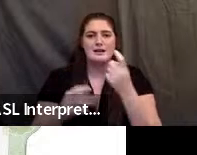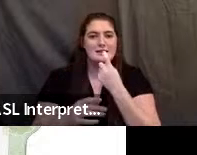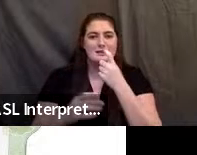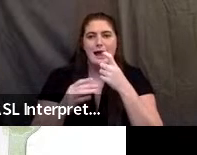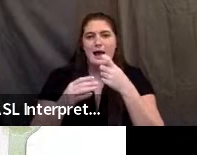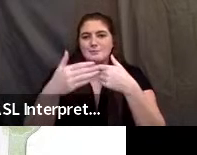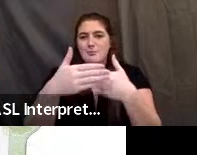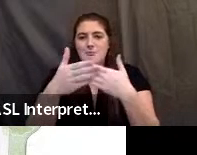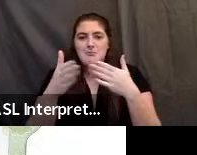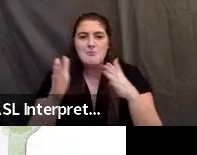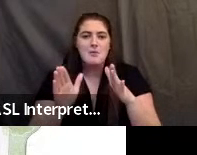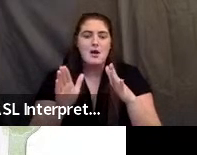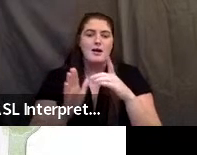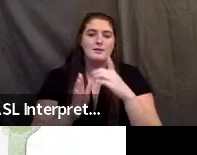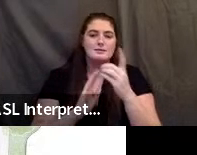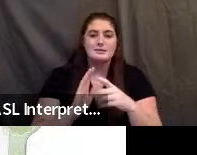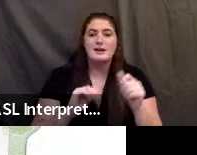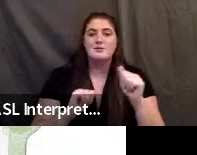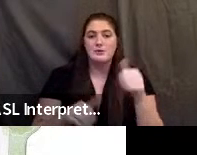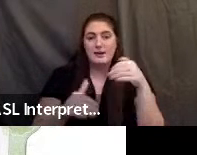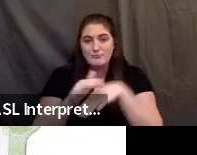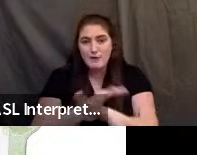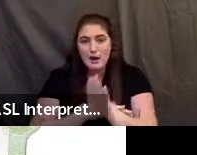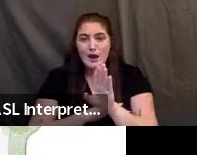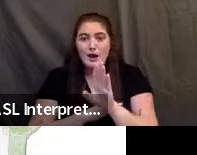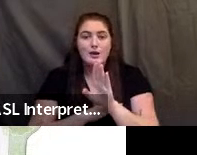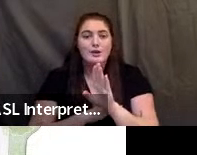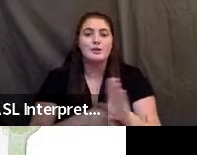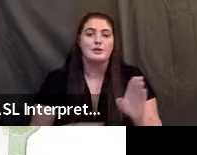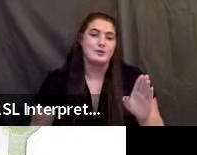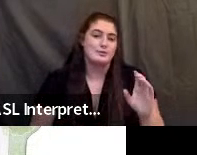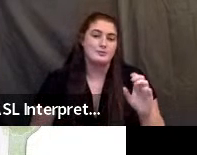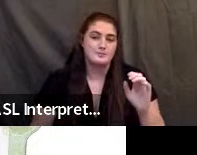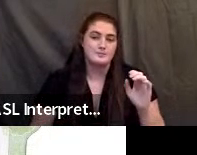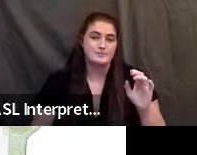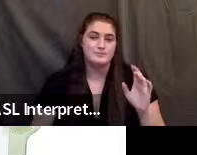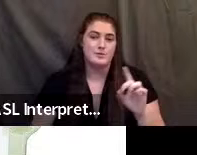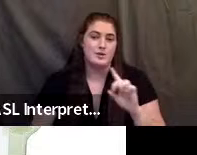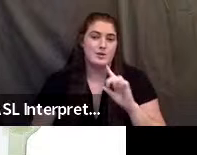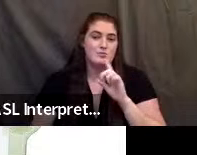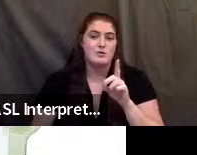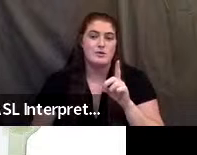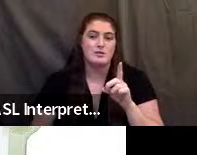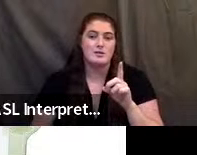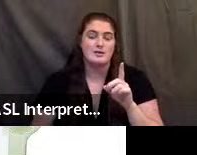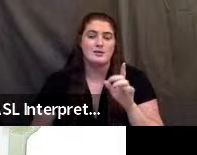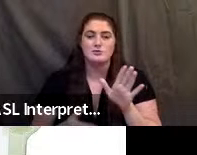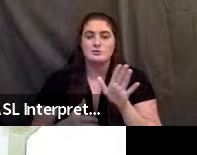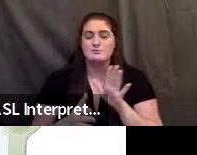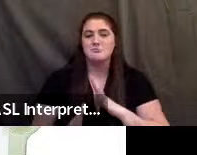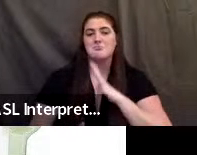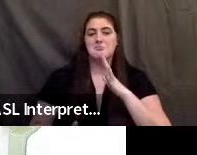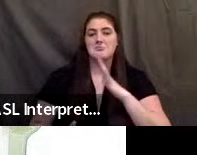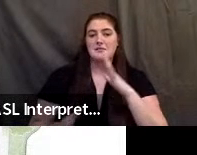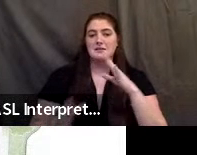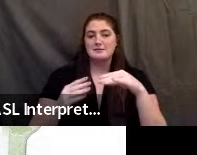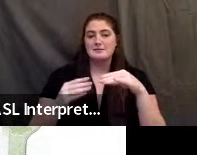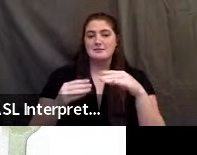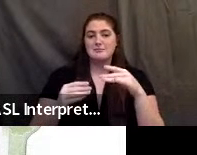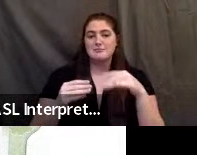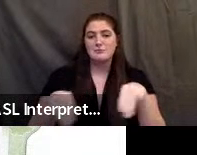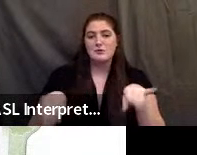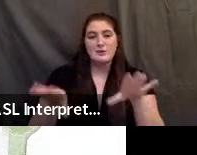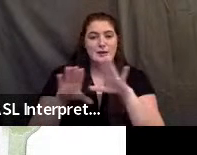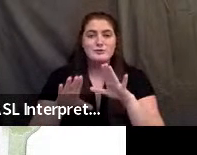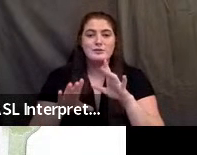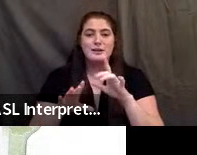design. It's occupiable, and really a kind of a lush landscape that's largely a